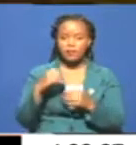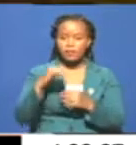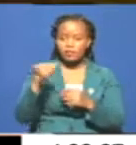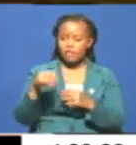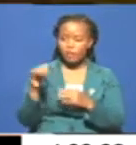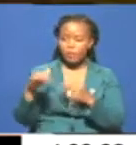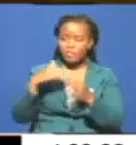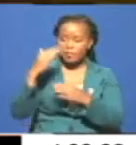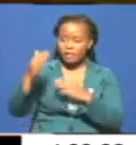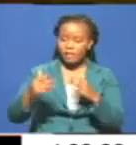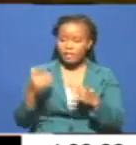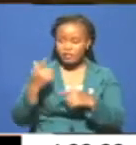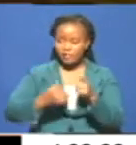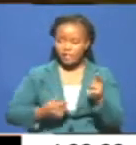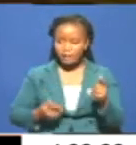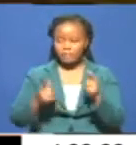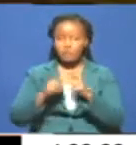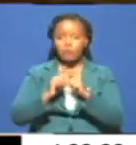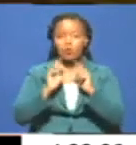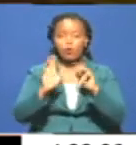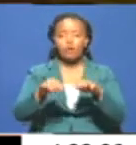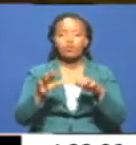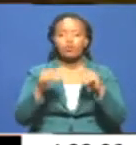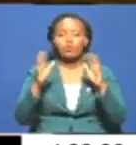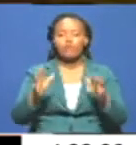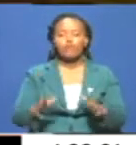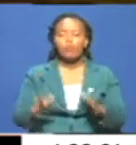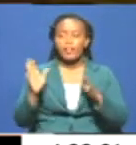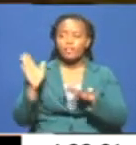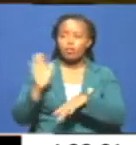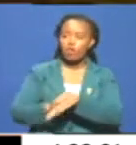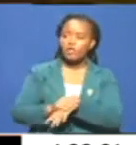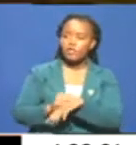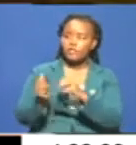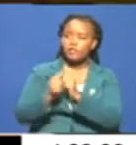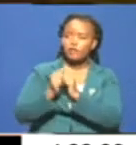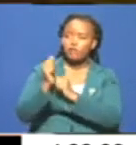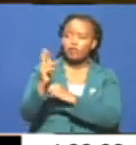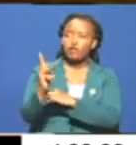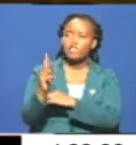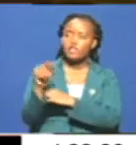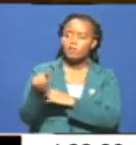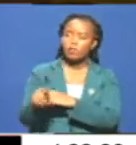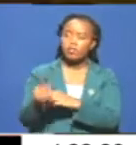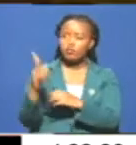period, avocado farmers earned 14.48 billion shillings compared to